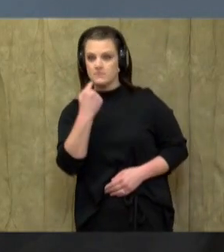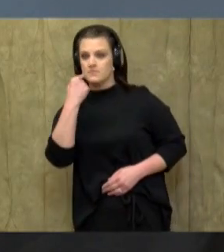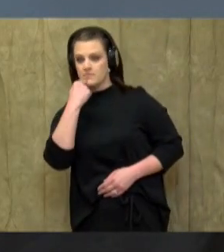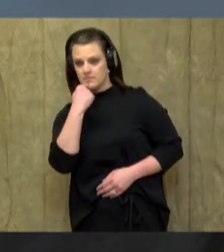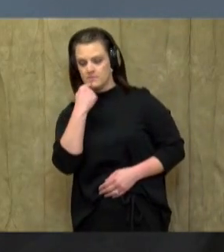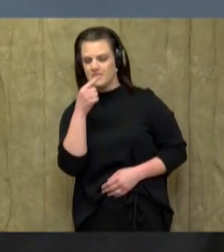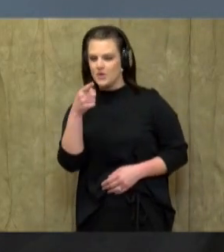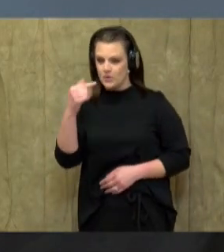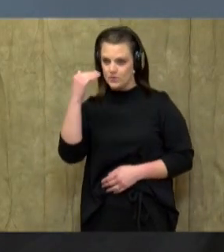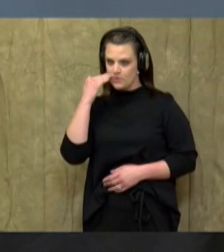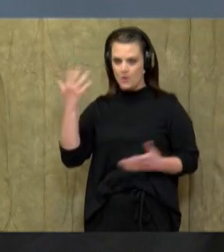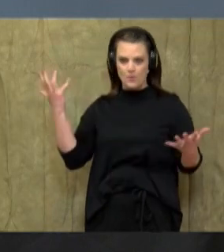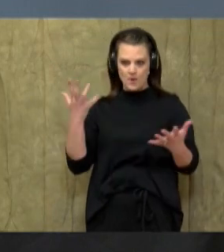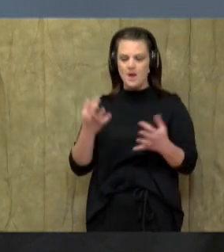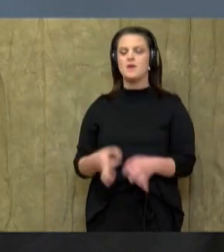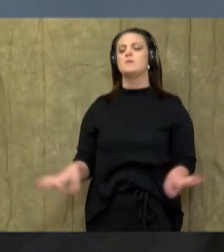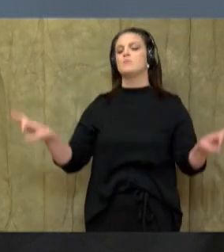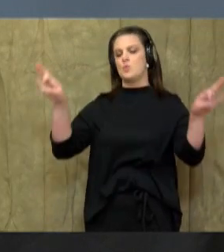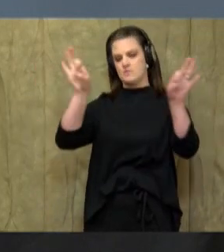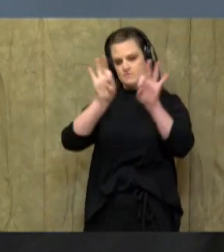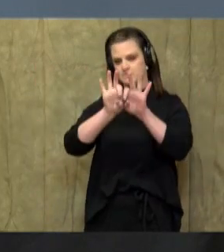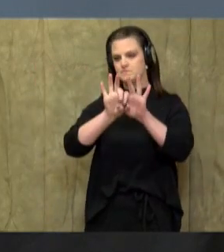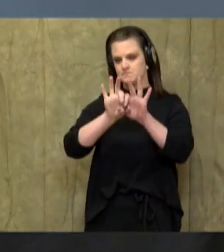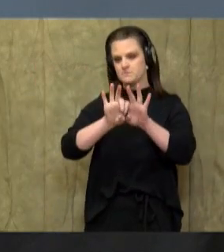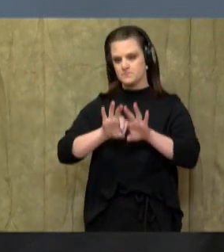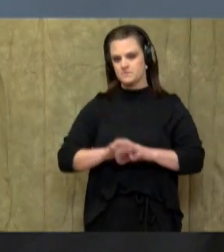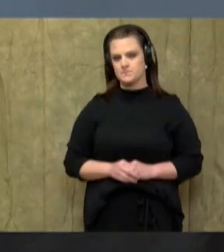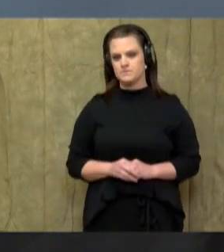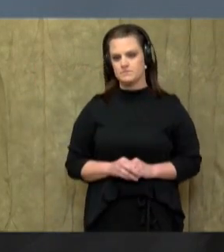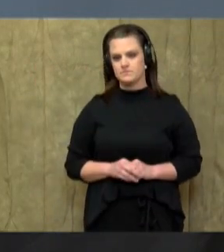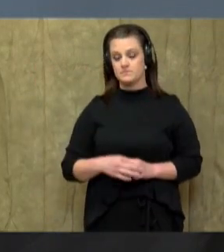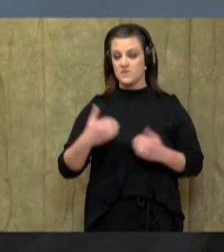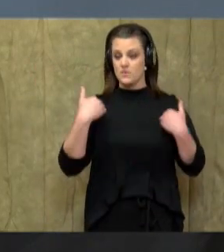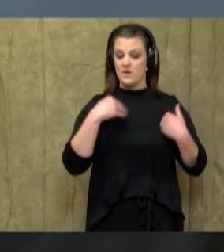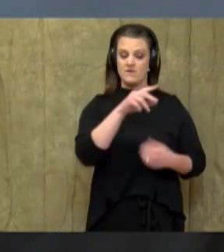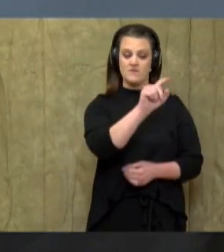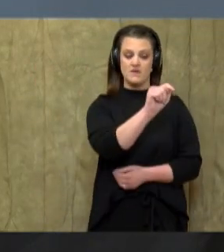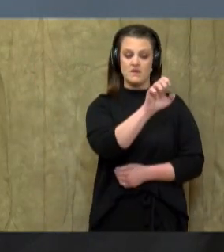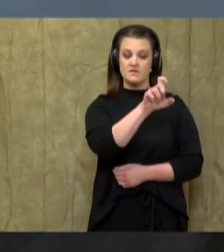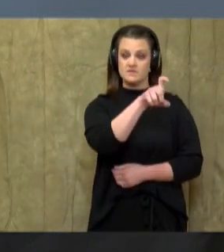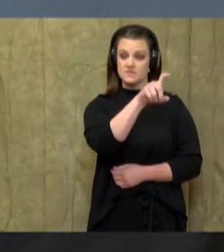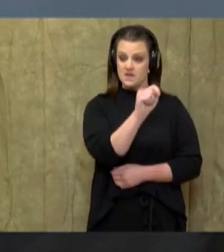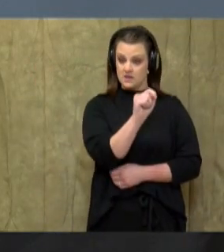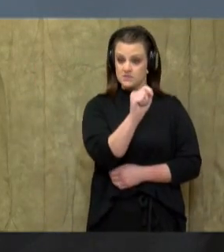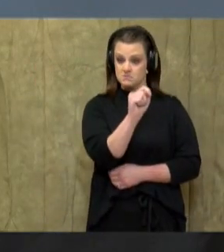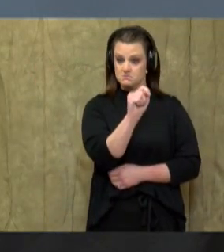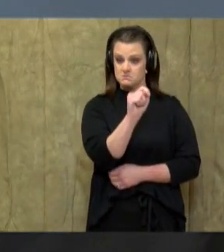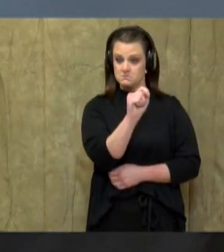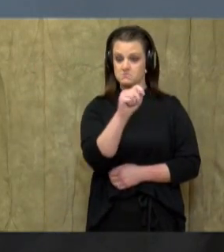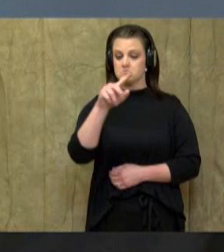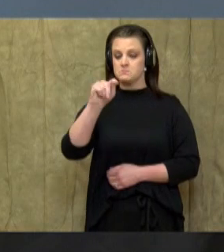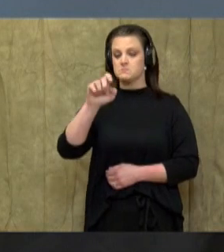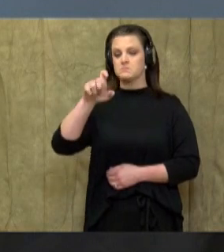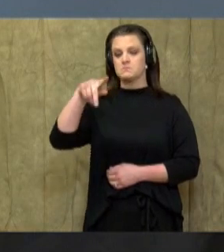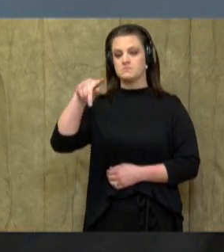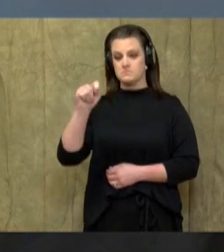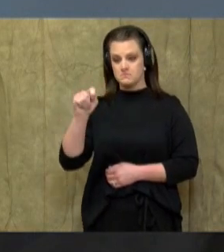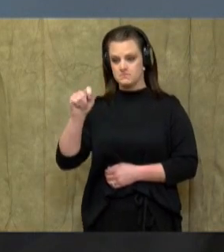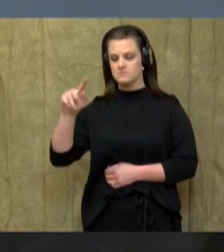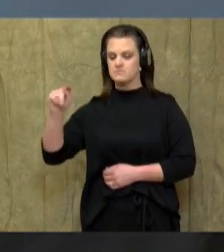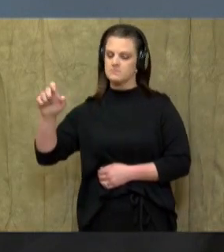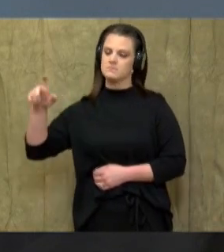you know that it is extremely important. You have the word text here, here, and